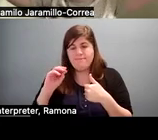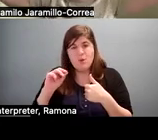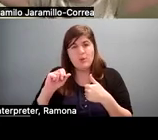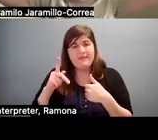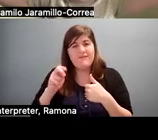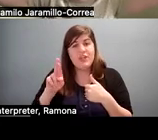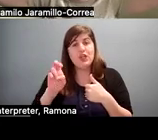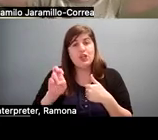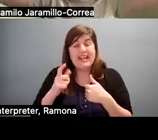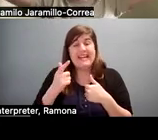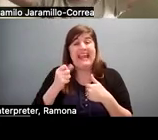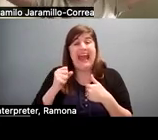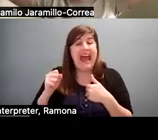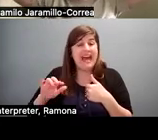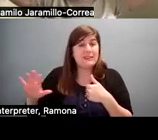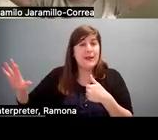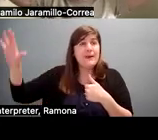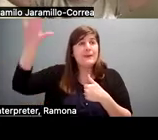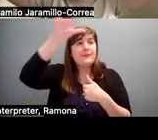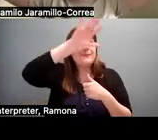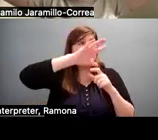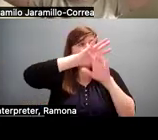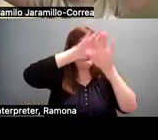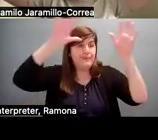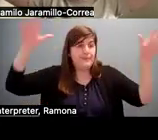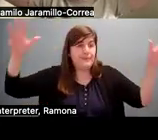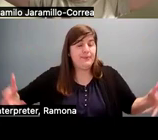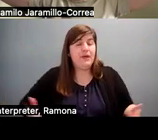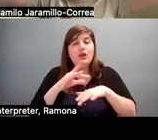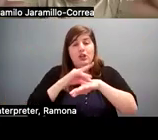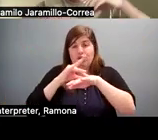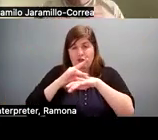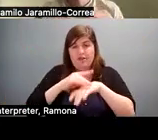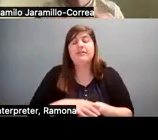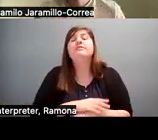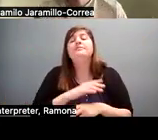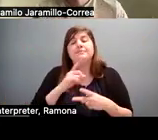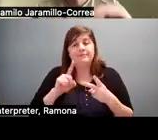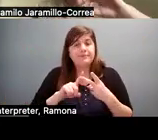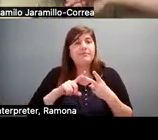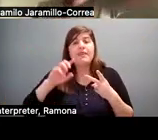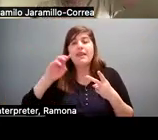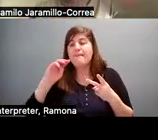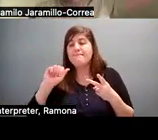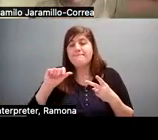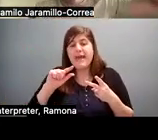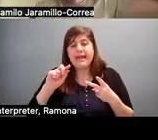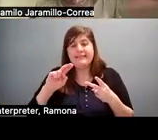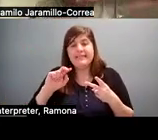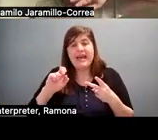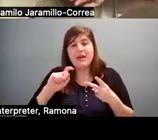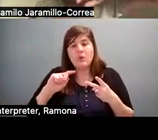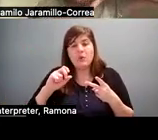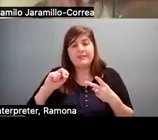of gas that surrounds Earth and that blocks most of the harmful light. But we also have the magnetosphere, which is like the magnetic lines